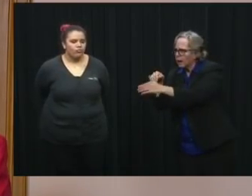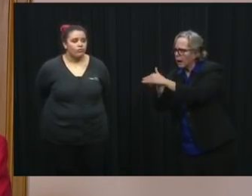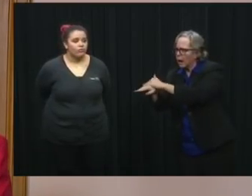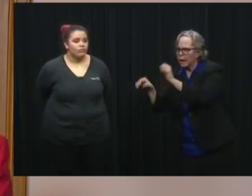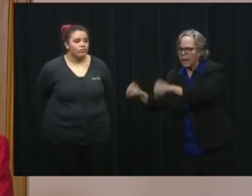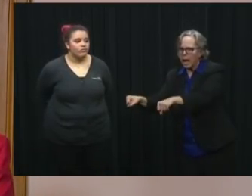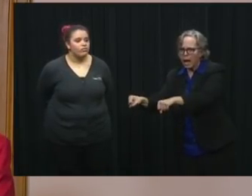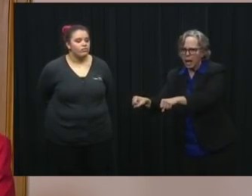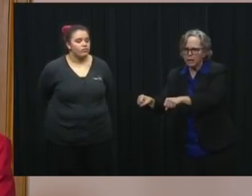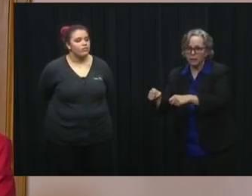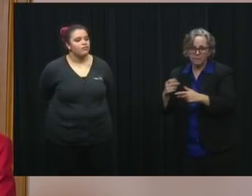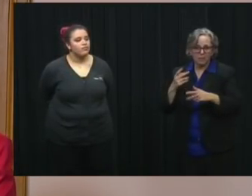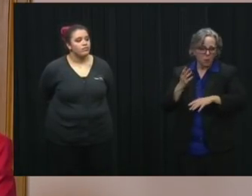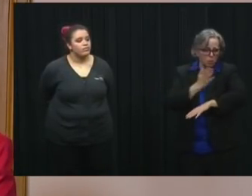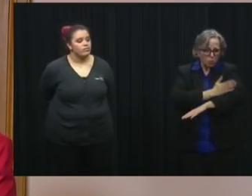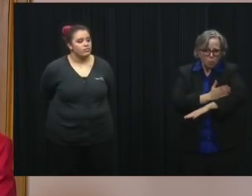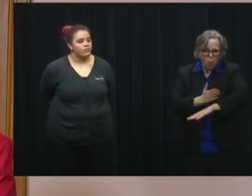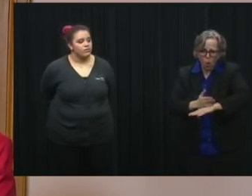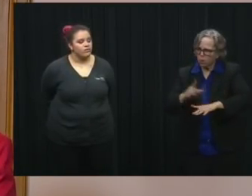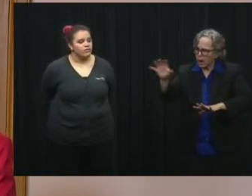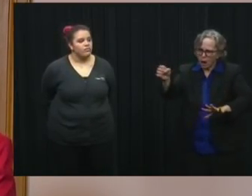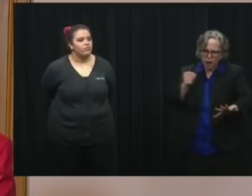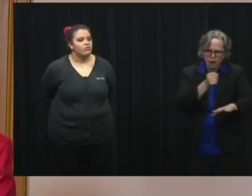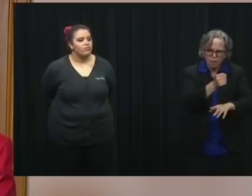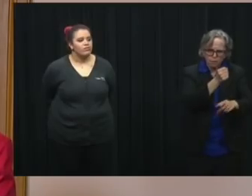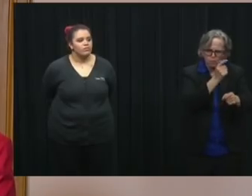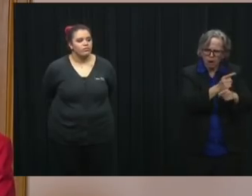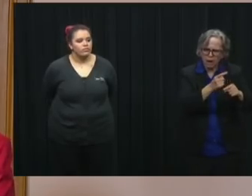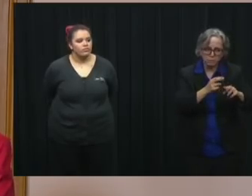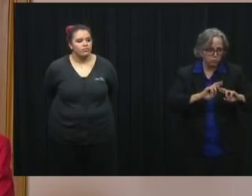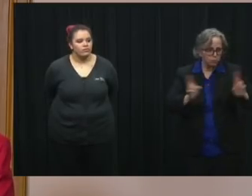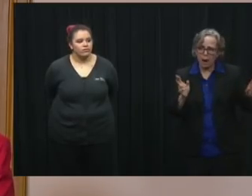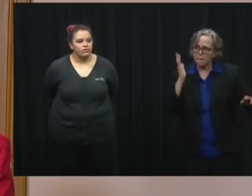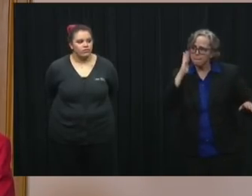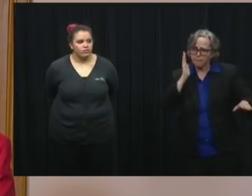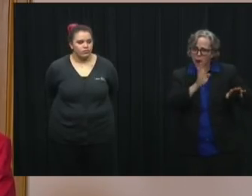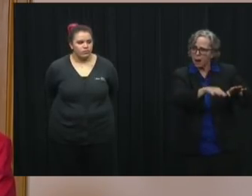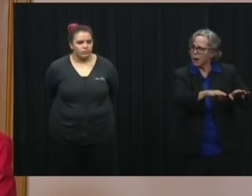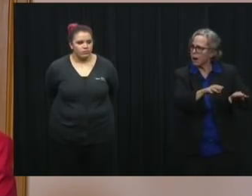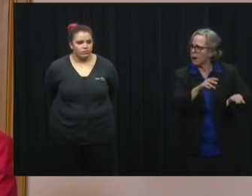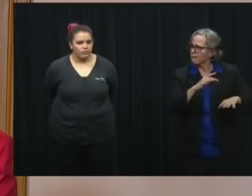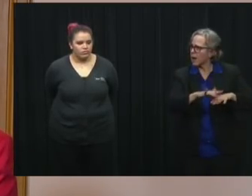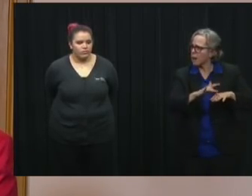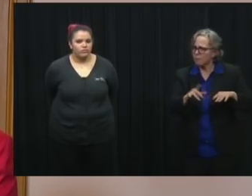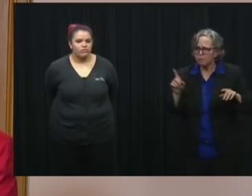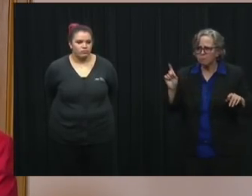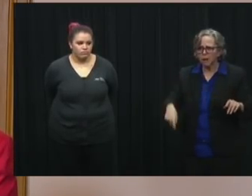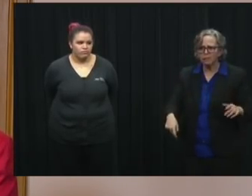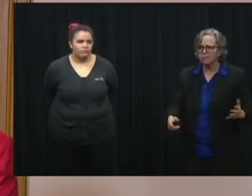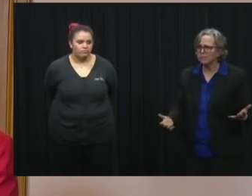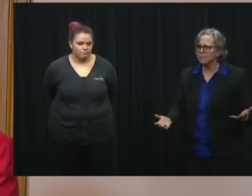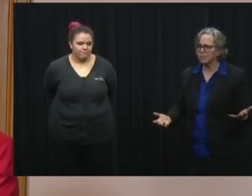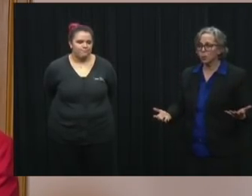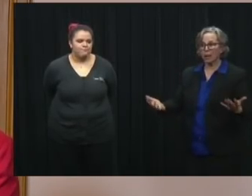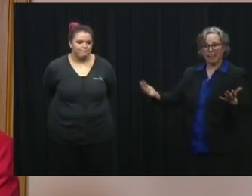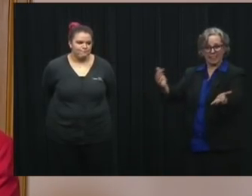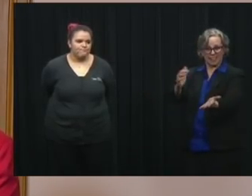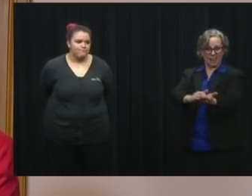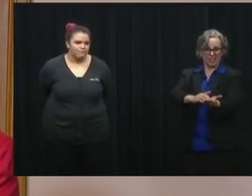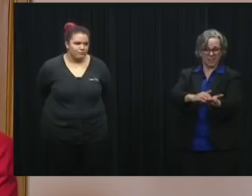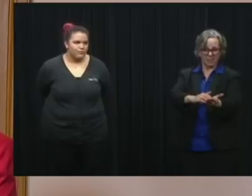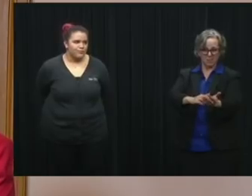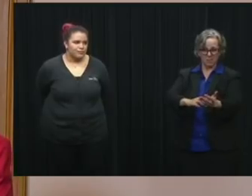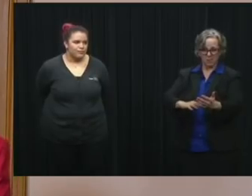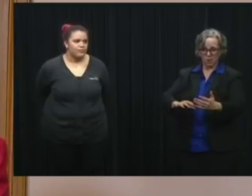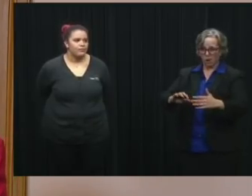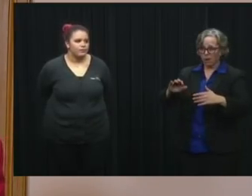we need for you to be able to go into one of the larger hospitals. So again, that's just pulling all the information we can,